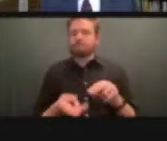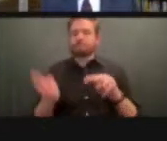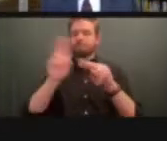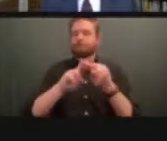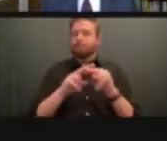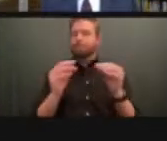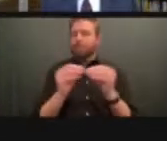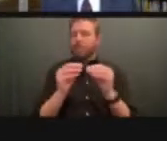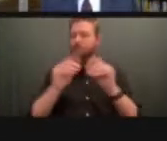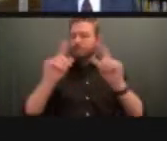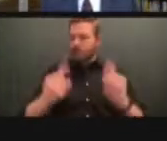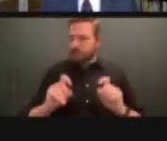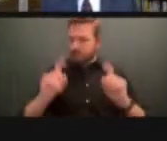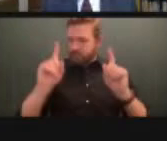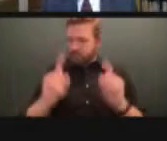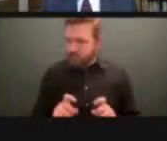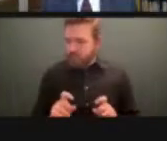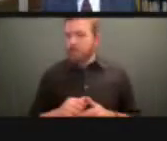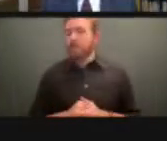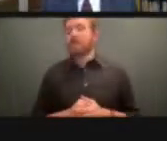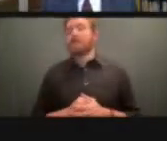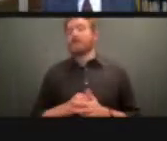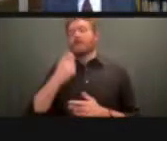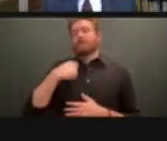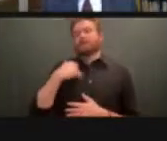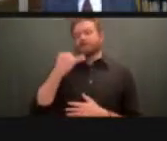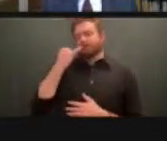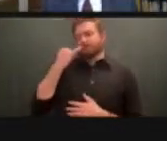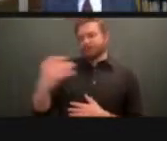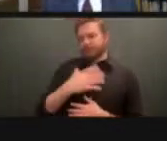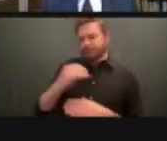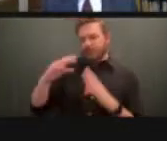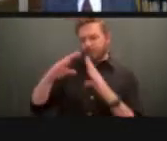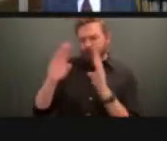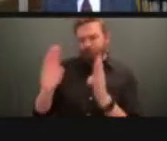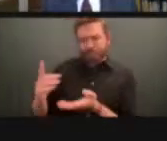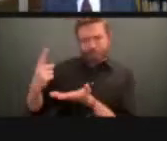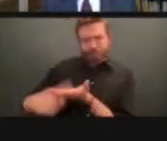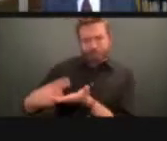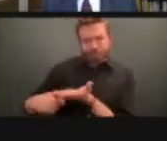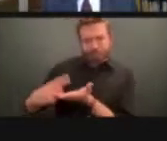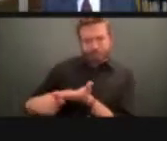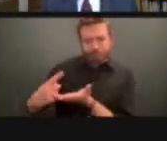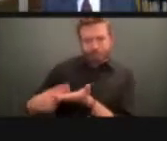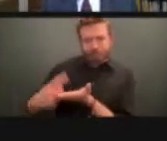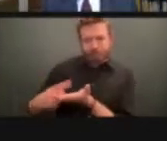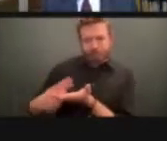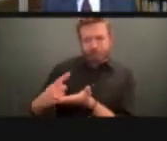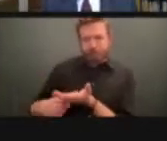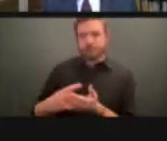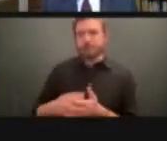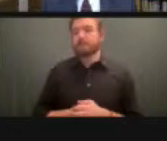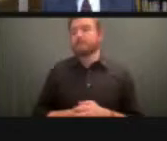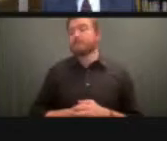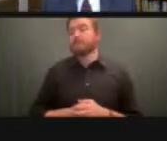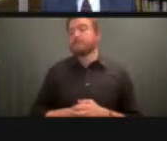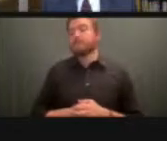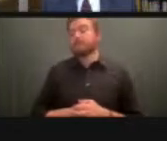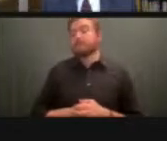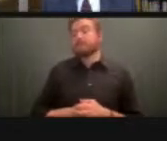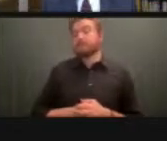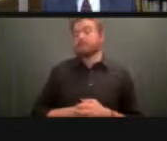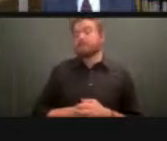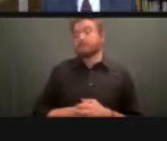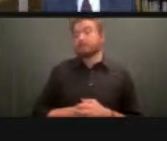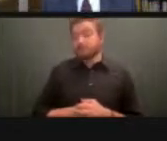morning, by example. To find the testing sites nearest to you, go to that website,